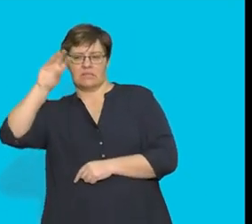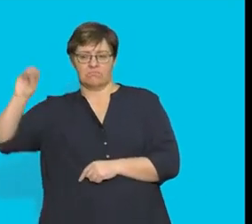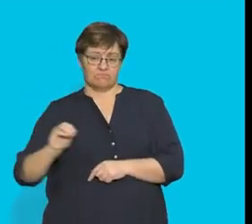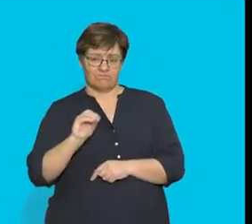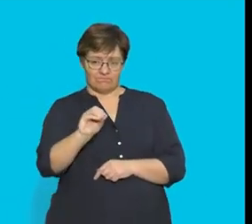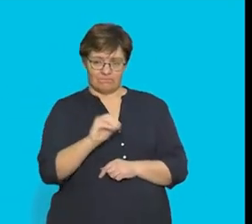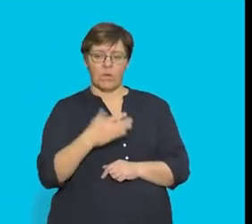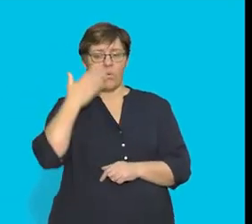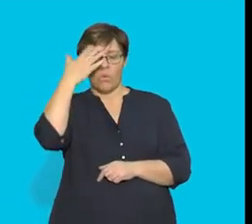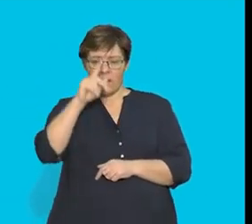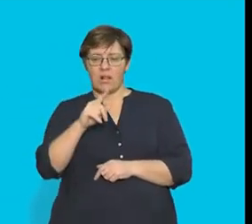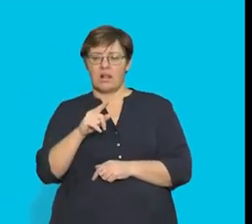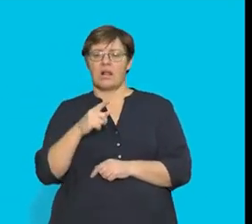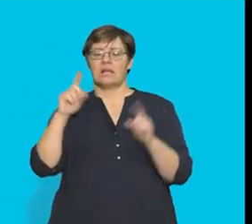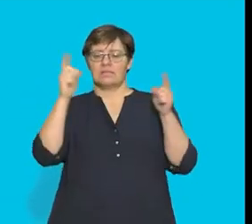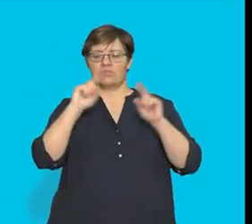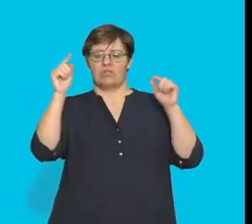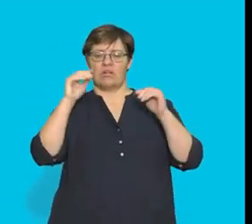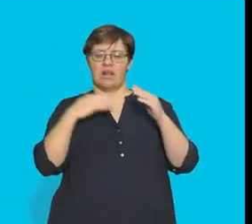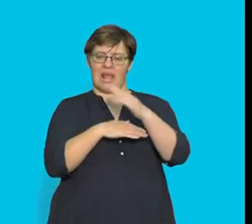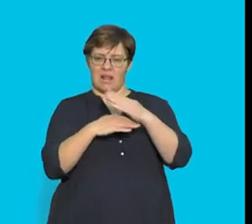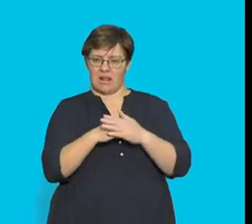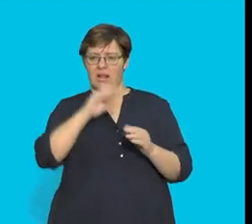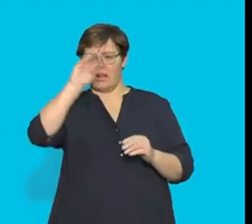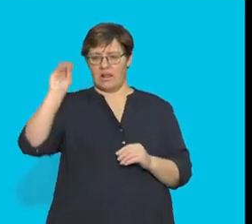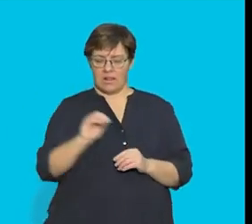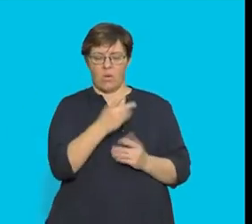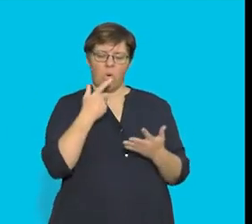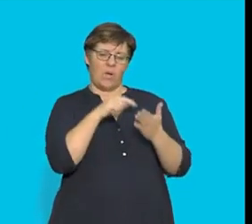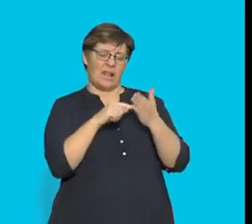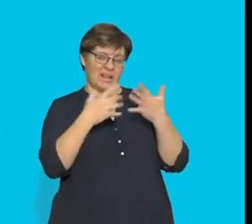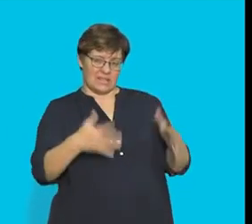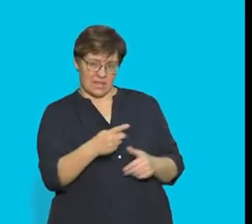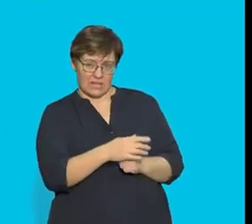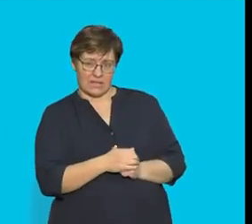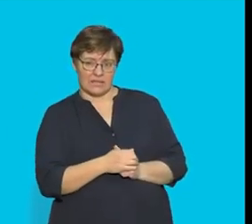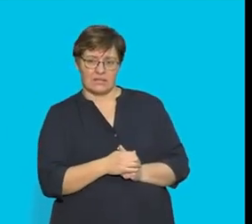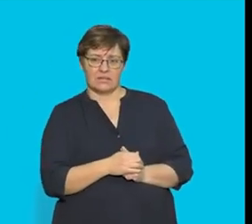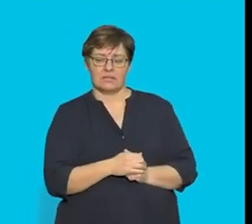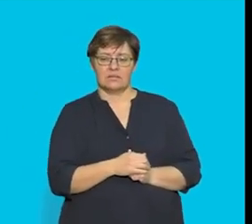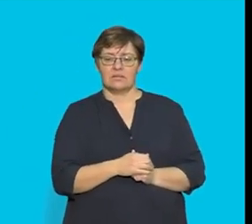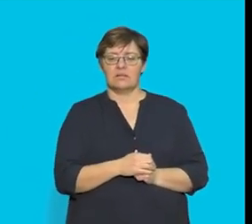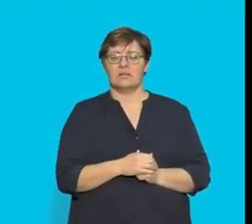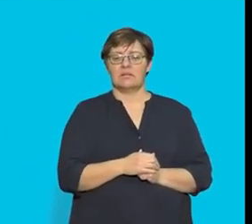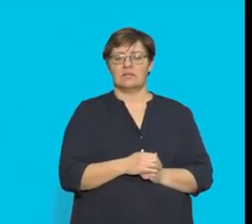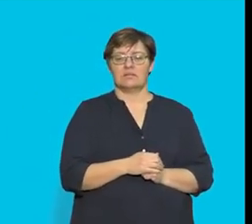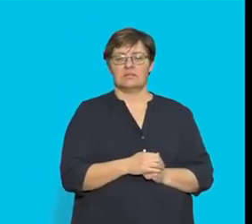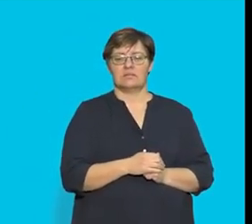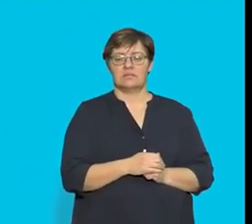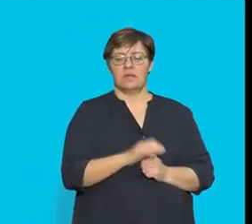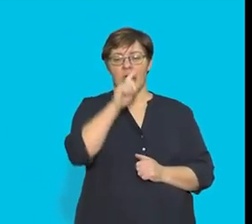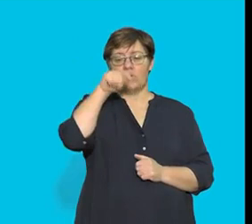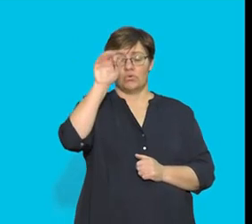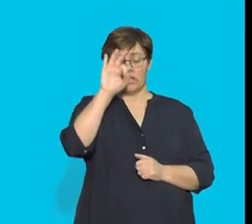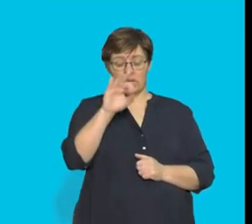for sine of 60 because we know from our special angle triangles, or if you were using a calculator, sine of 60 is root 3 over 2. So we're going